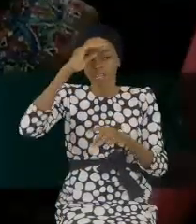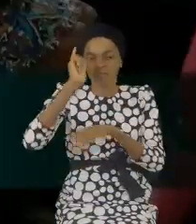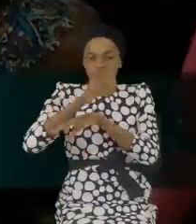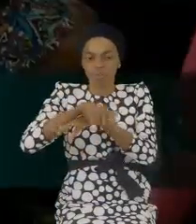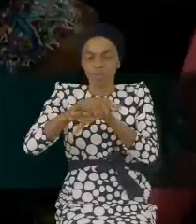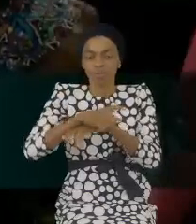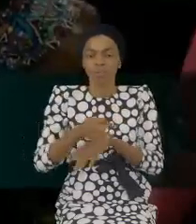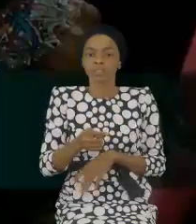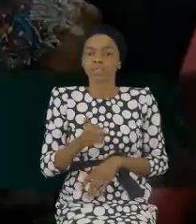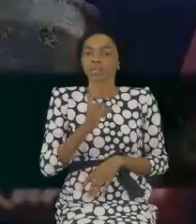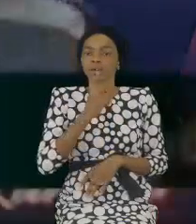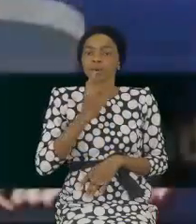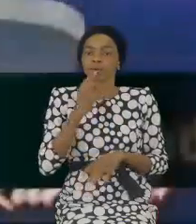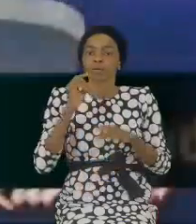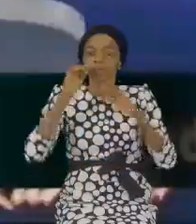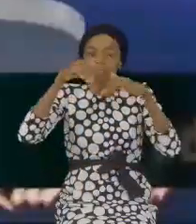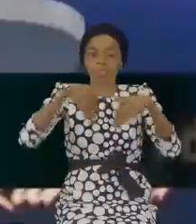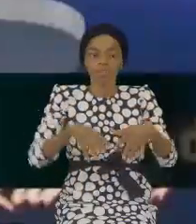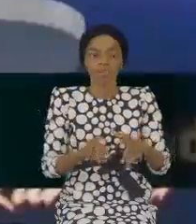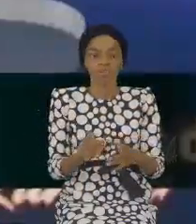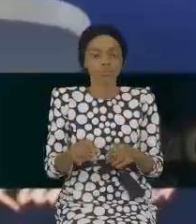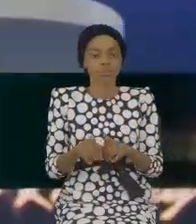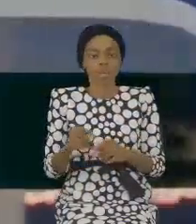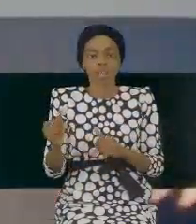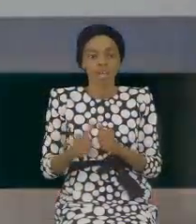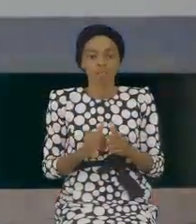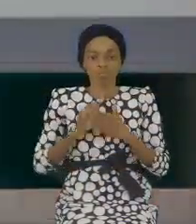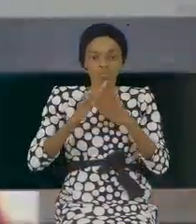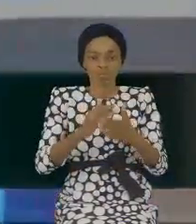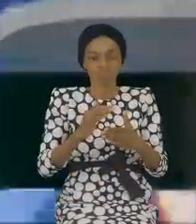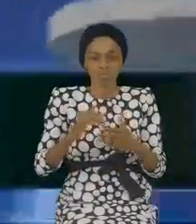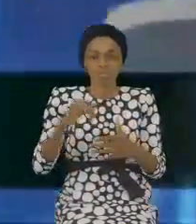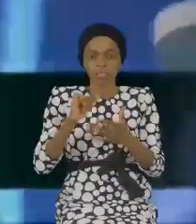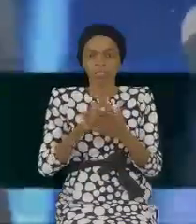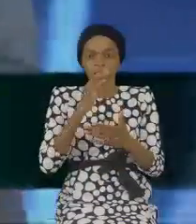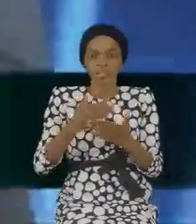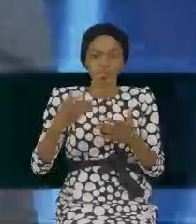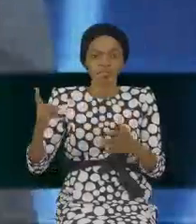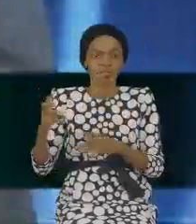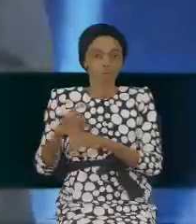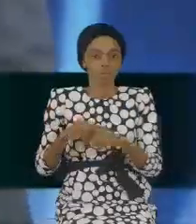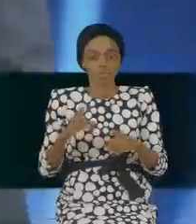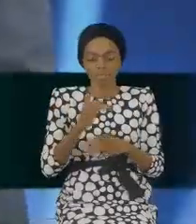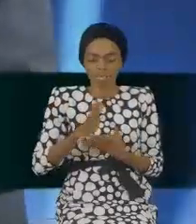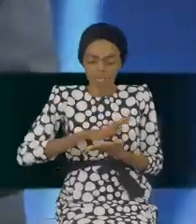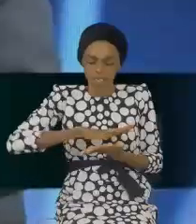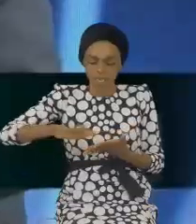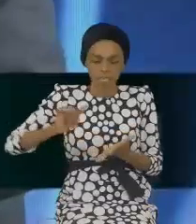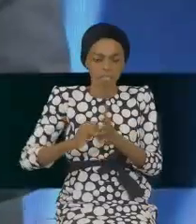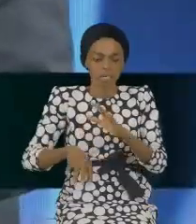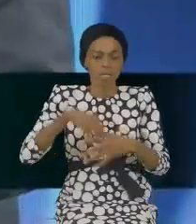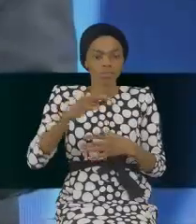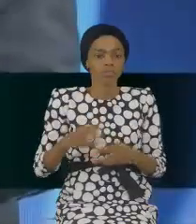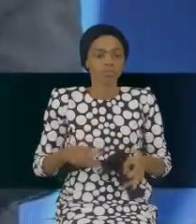Every blockage and every hindrance, every hurdle before them, he cleared that out of the way so